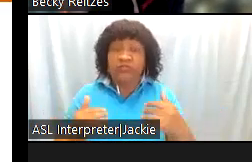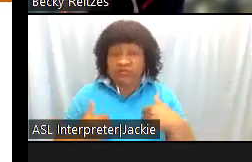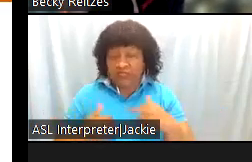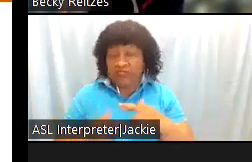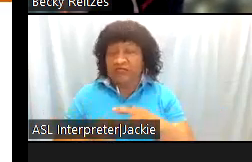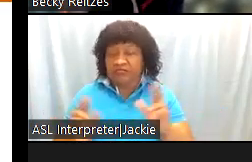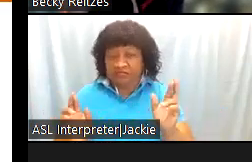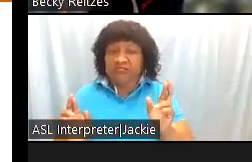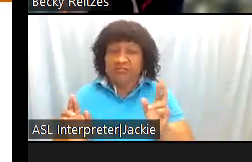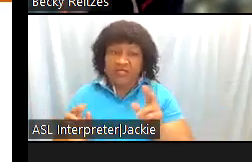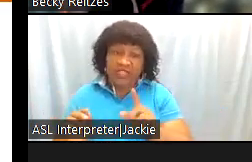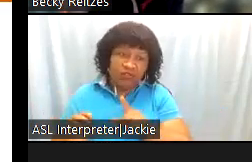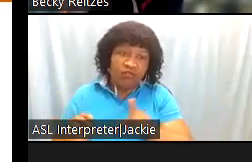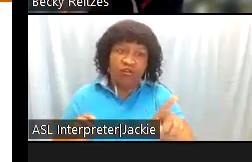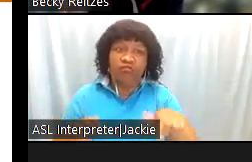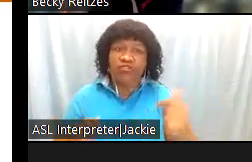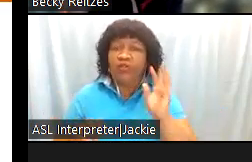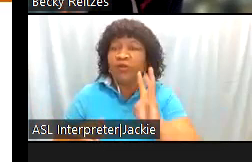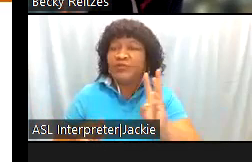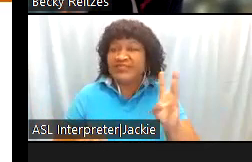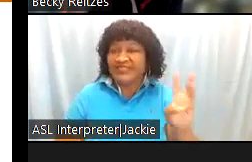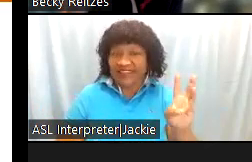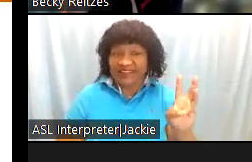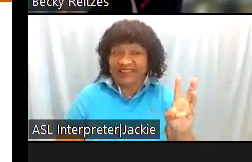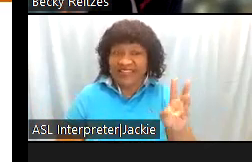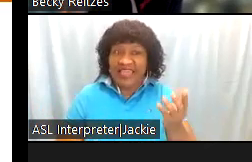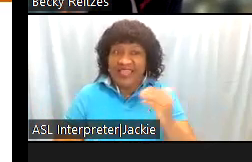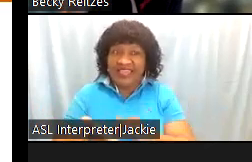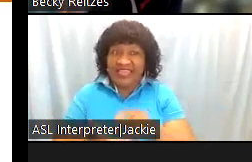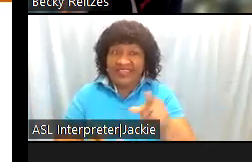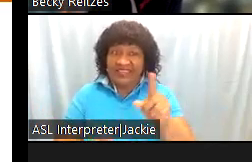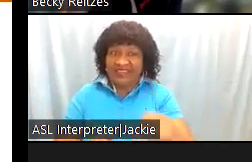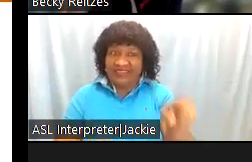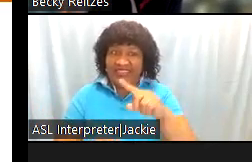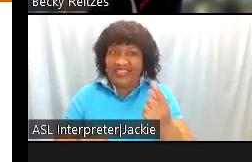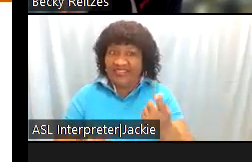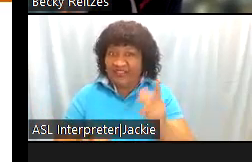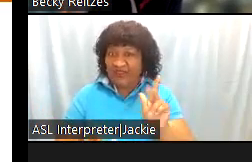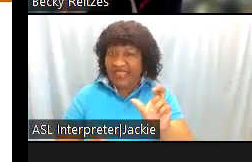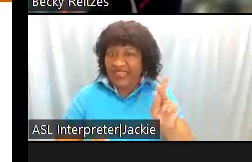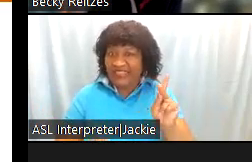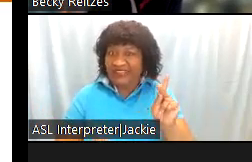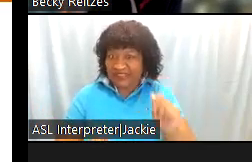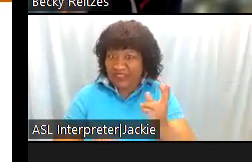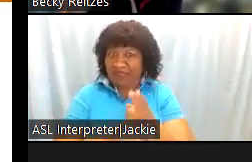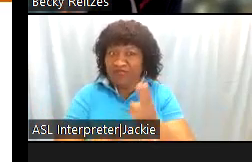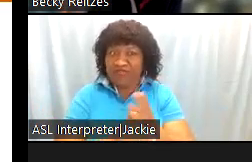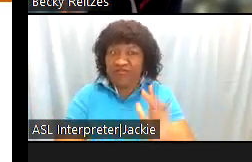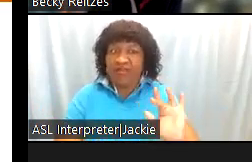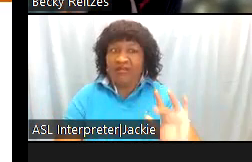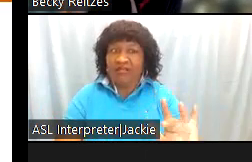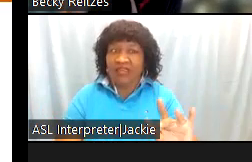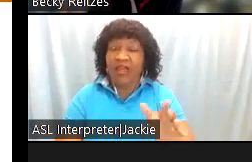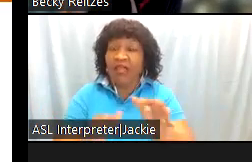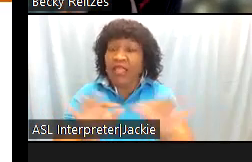go to the site, which is, again, these are live links, and click on the language